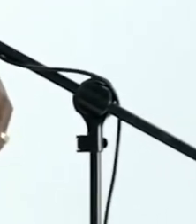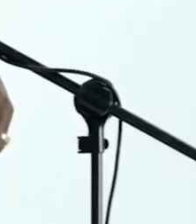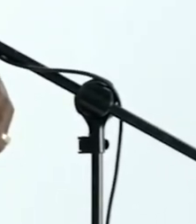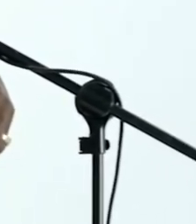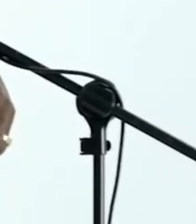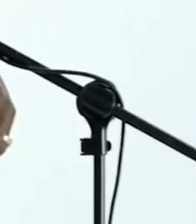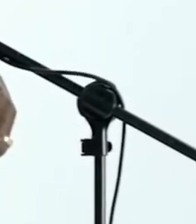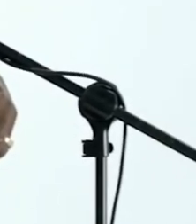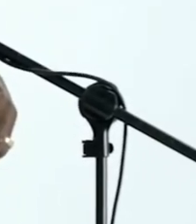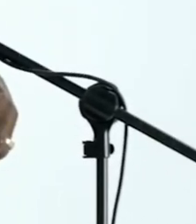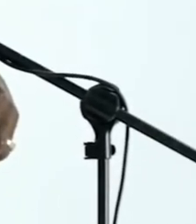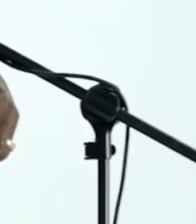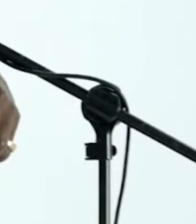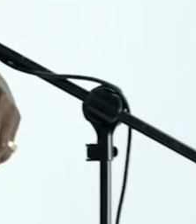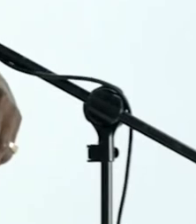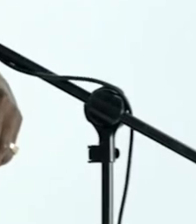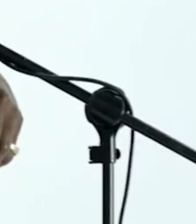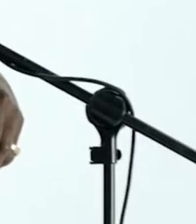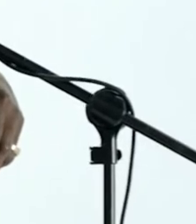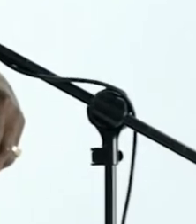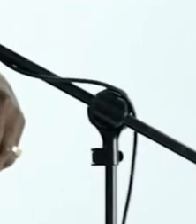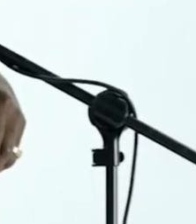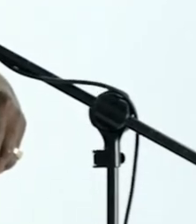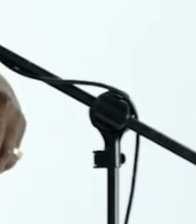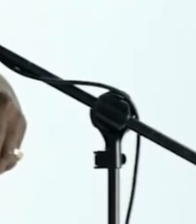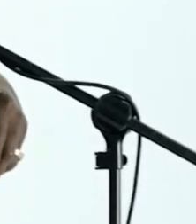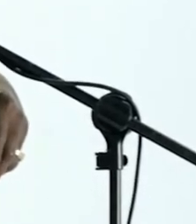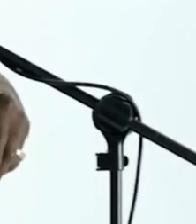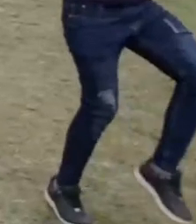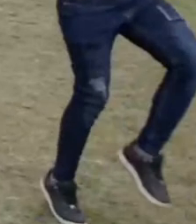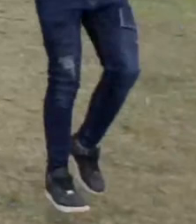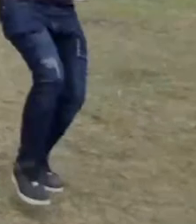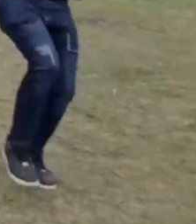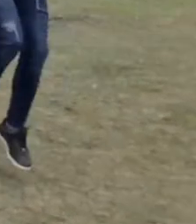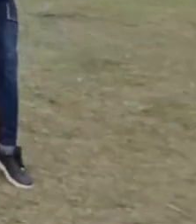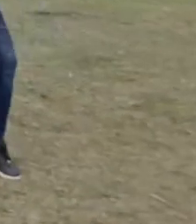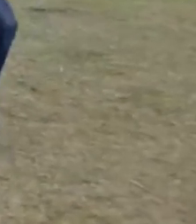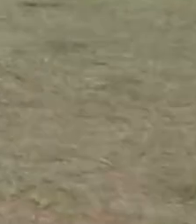also. You're becoming strong.